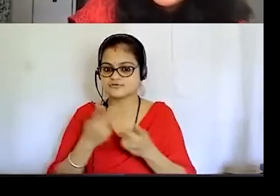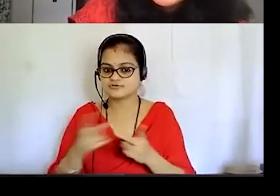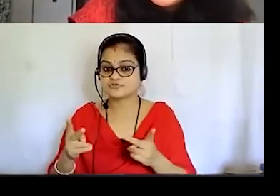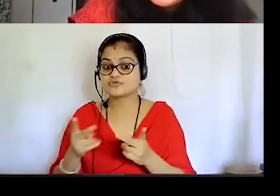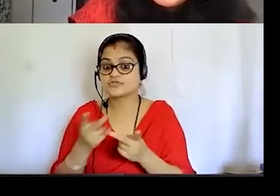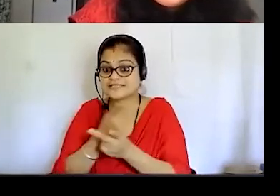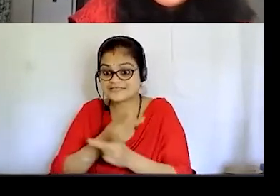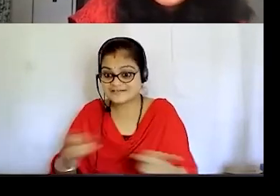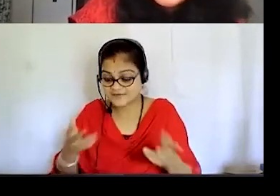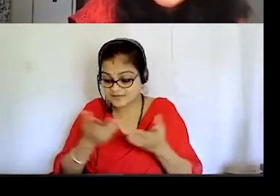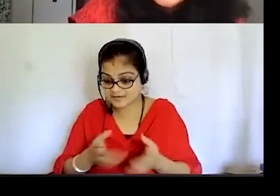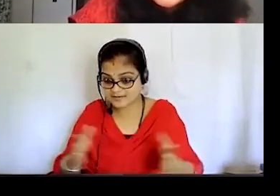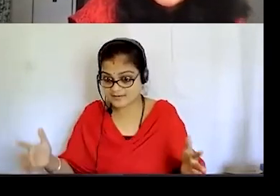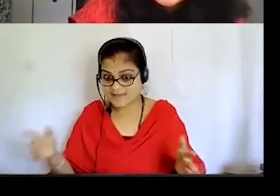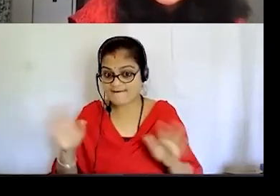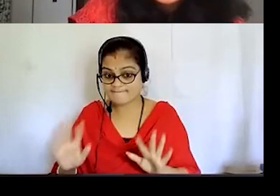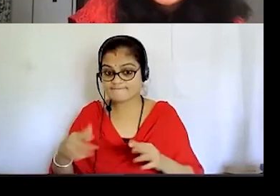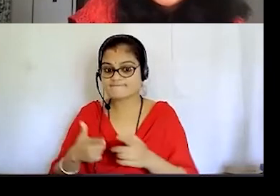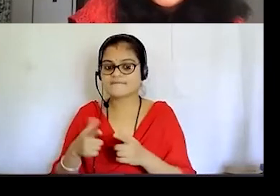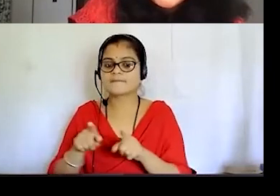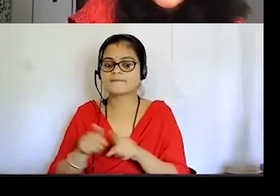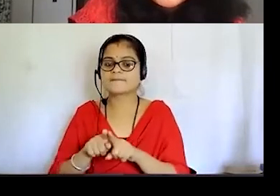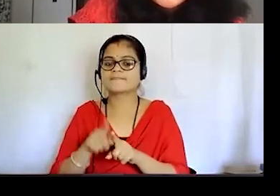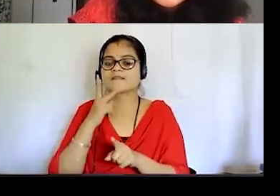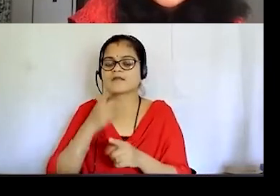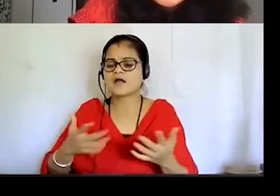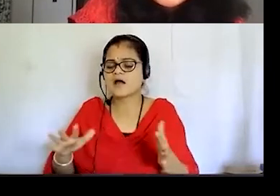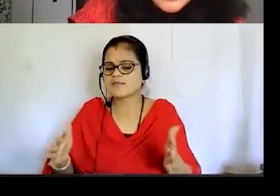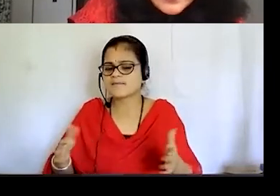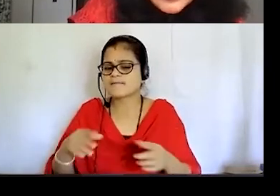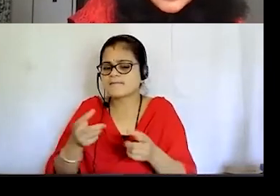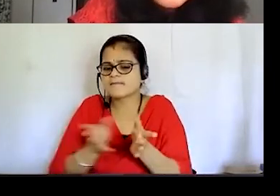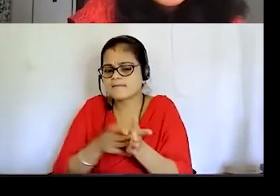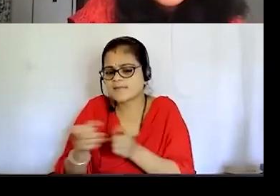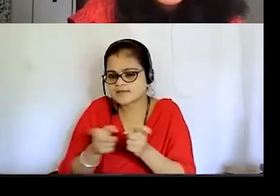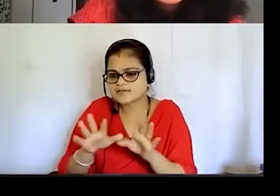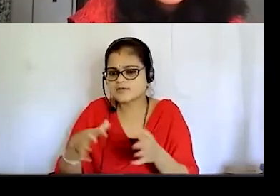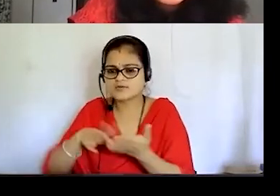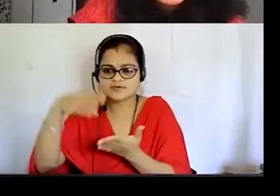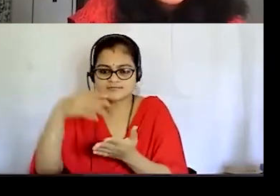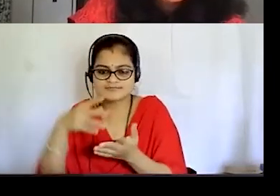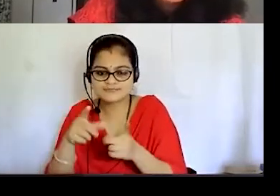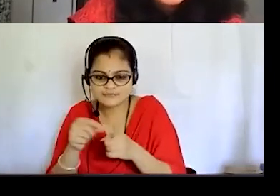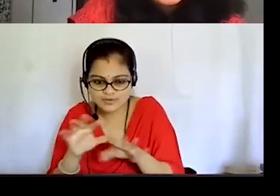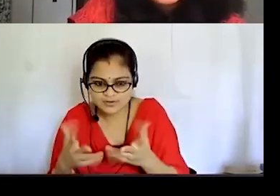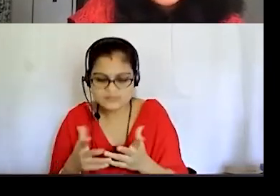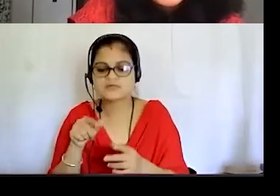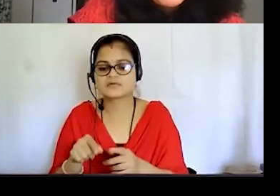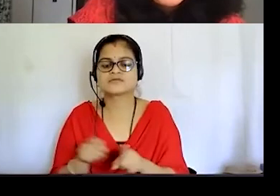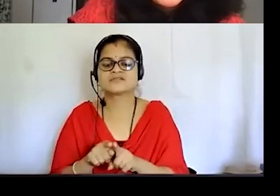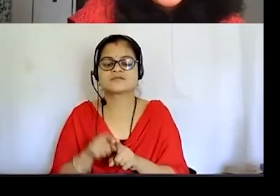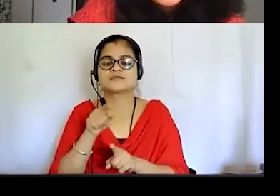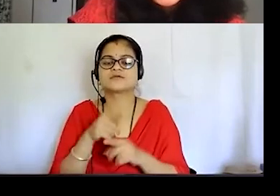harp, and gain dexterity in wielding the instrument. Their cultural repository is very